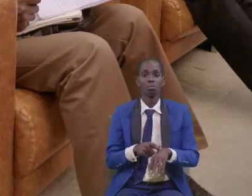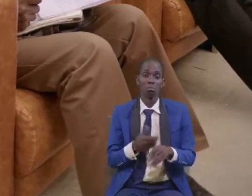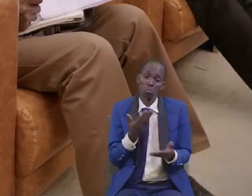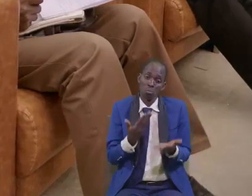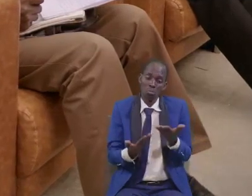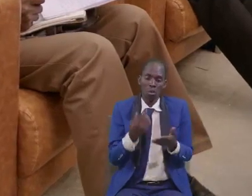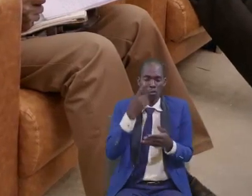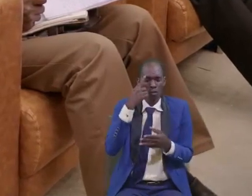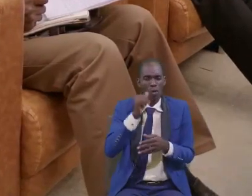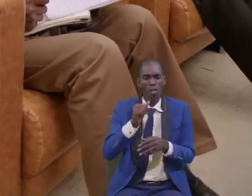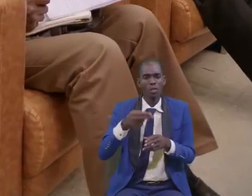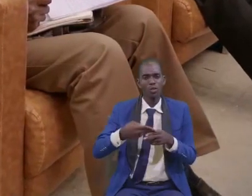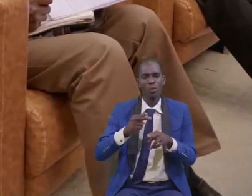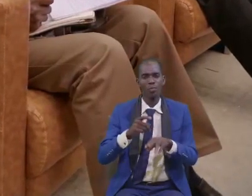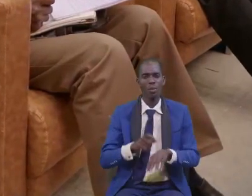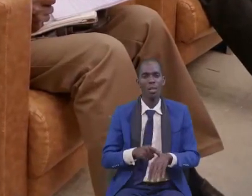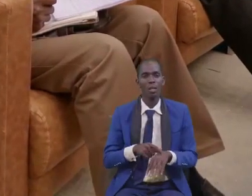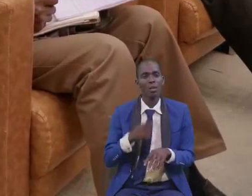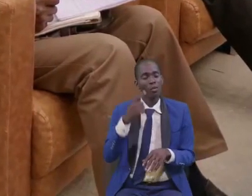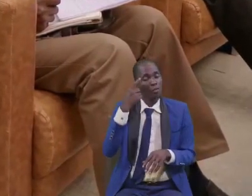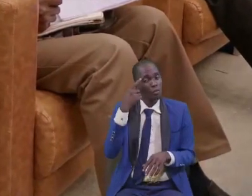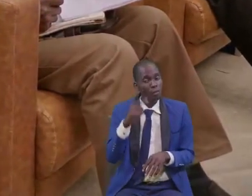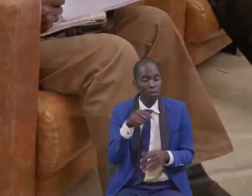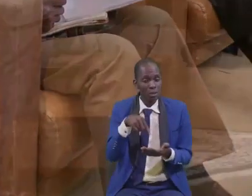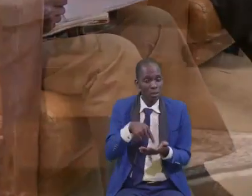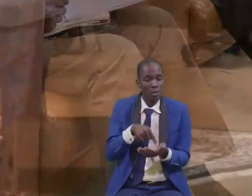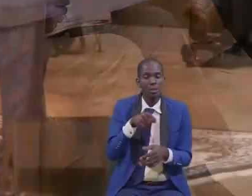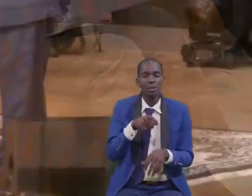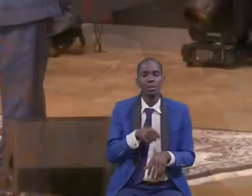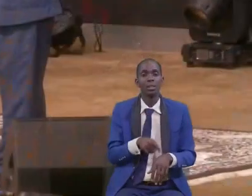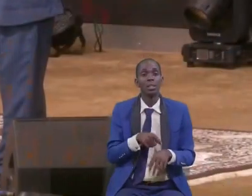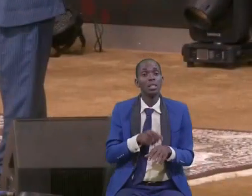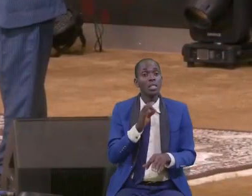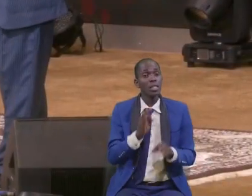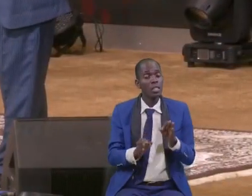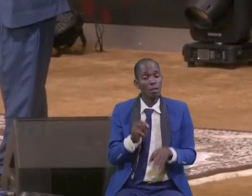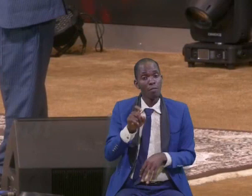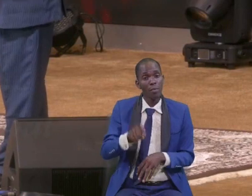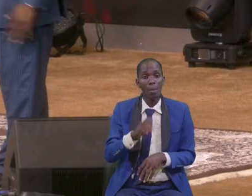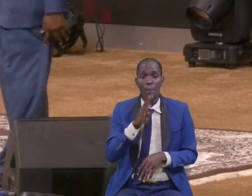Now for a season, for a period, if need be, yeah, in